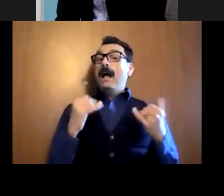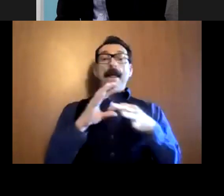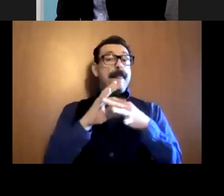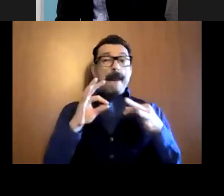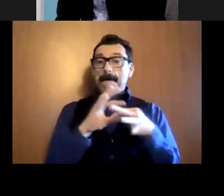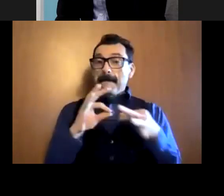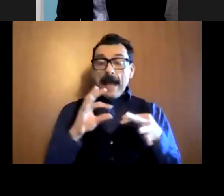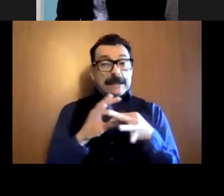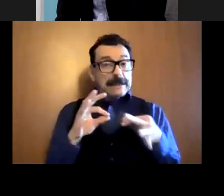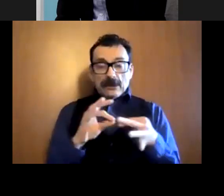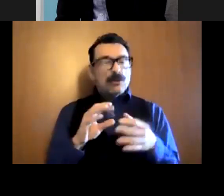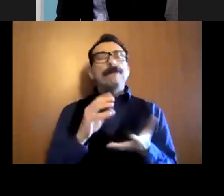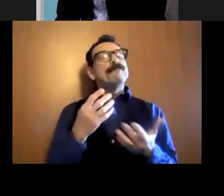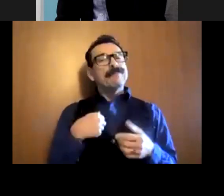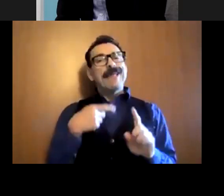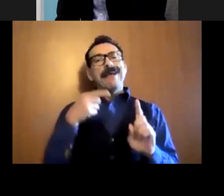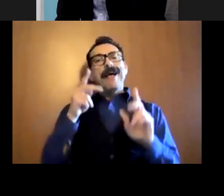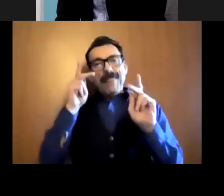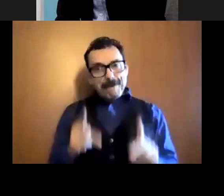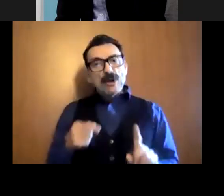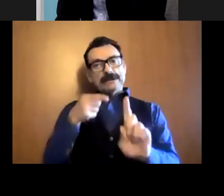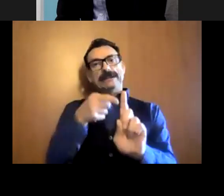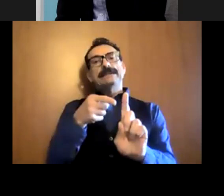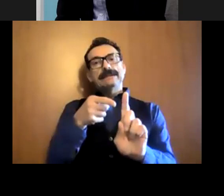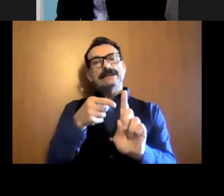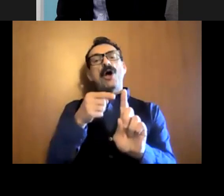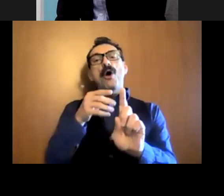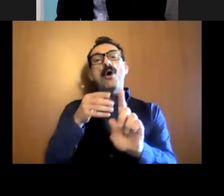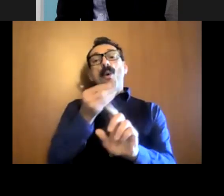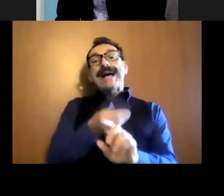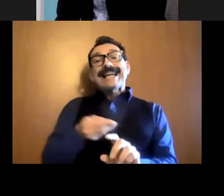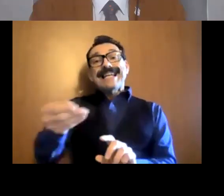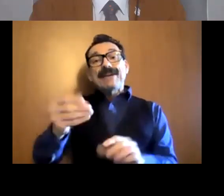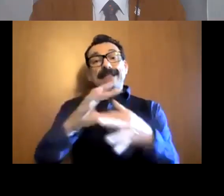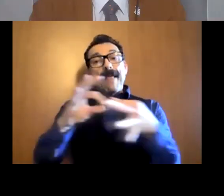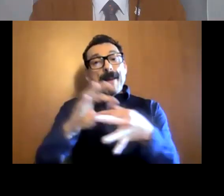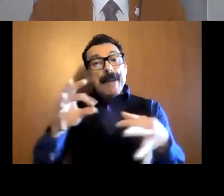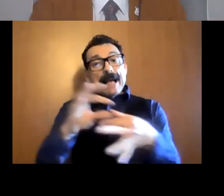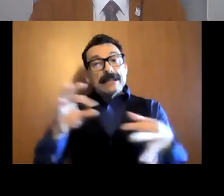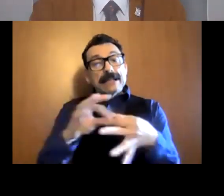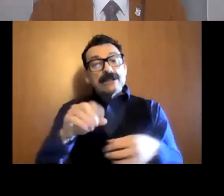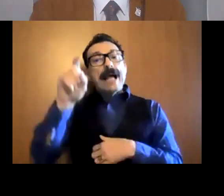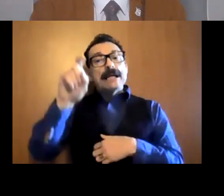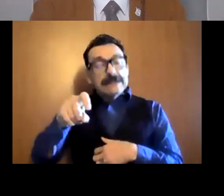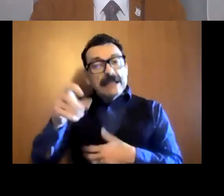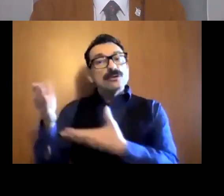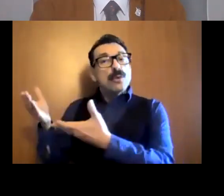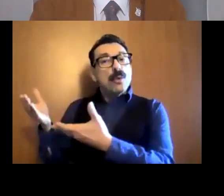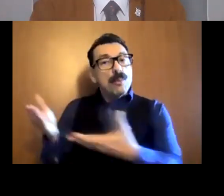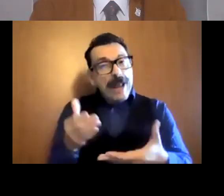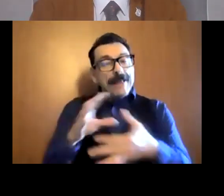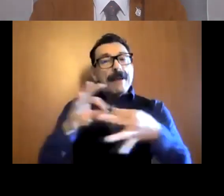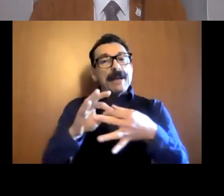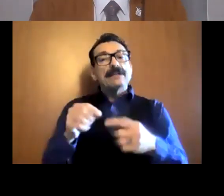the messenger has to deliver that message to the people. They have to deliver that message to the